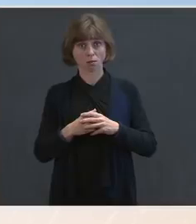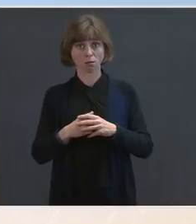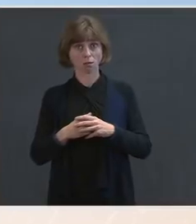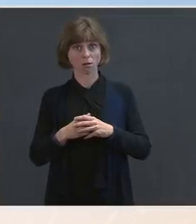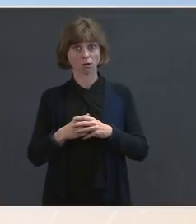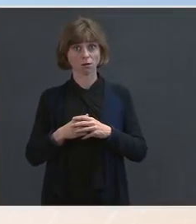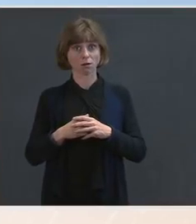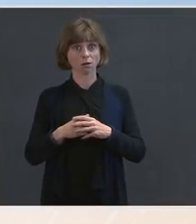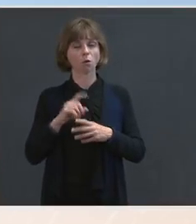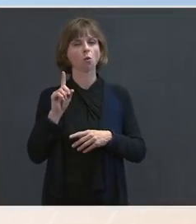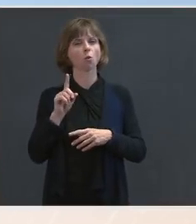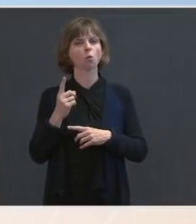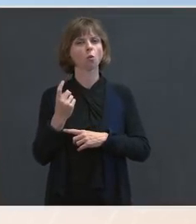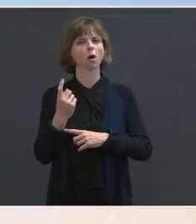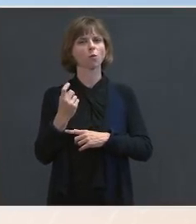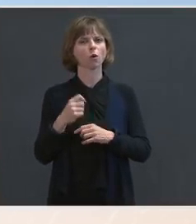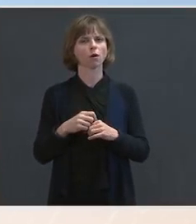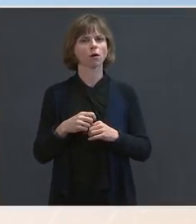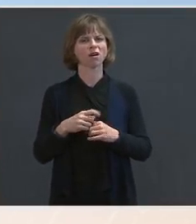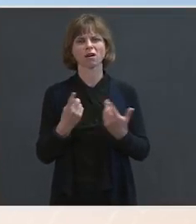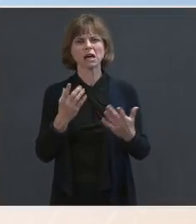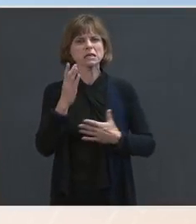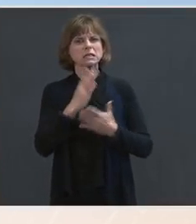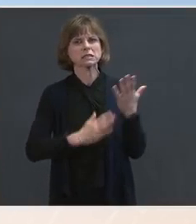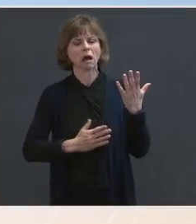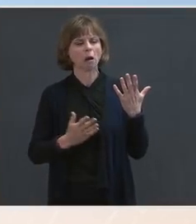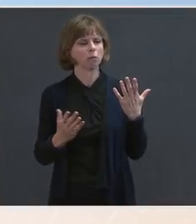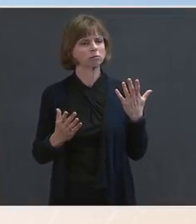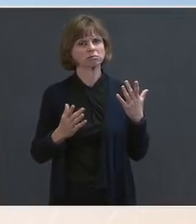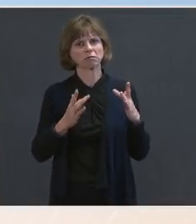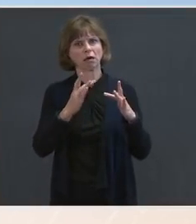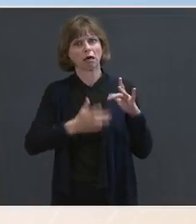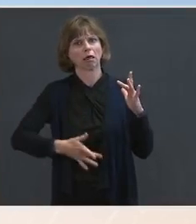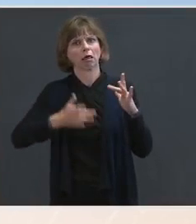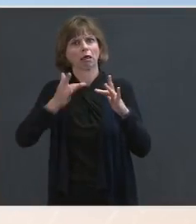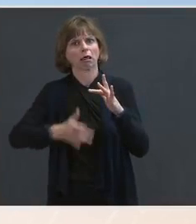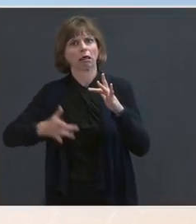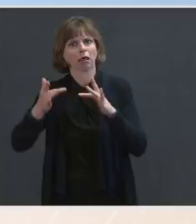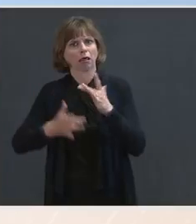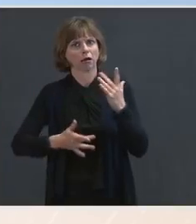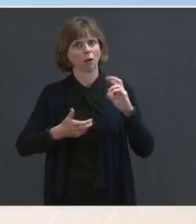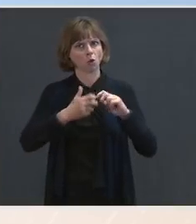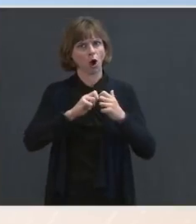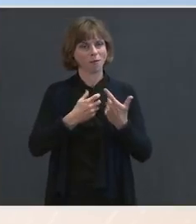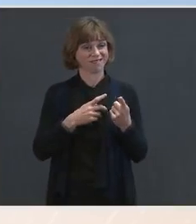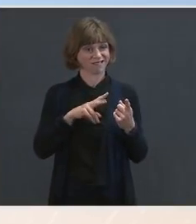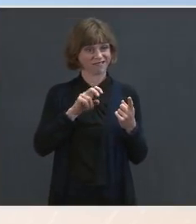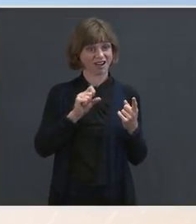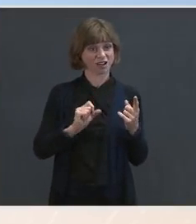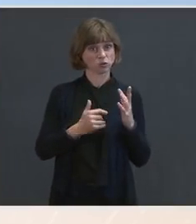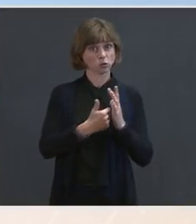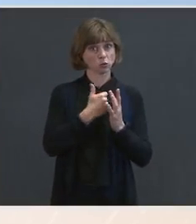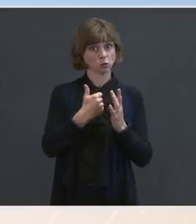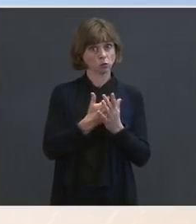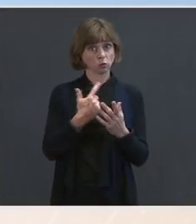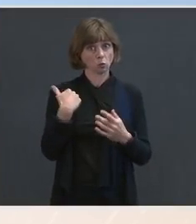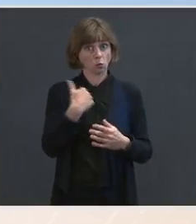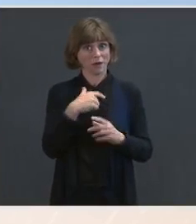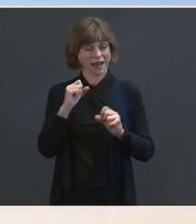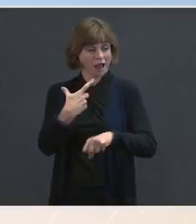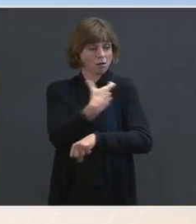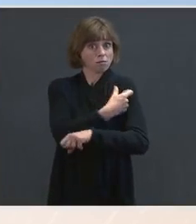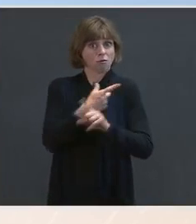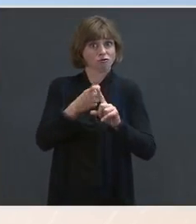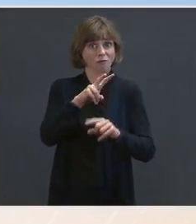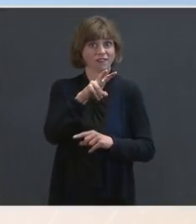is isn't there some inefficiency there that would be a problem? Like if veterans just knew we can get our shots from the VA, that will